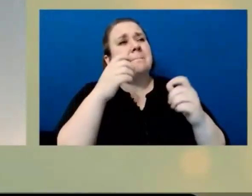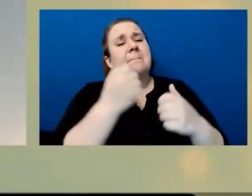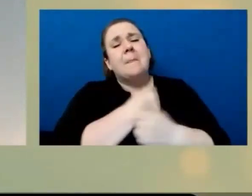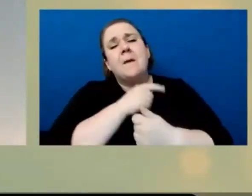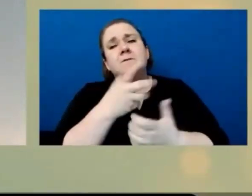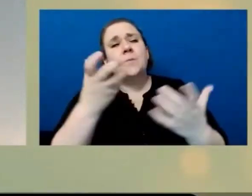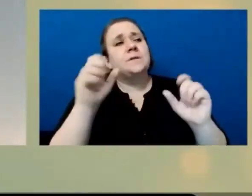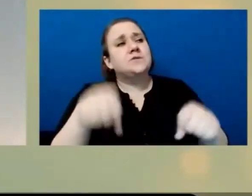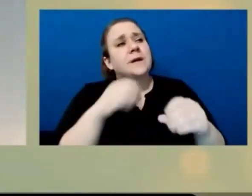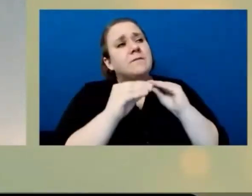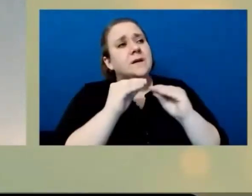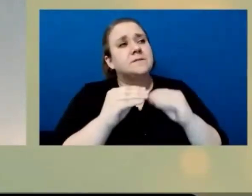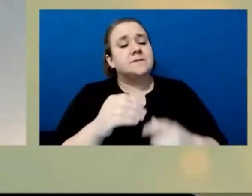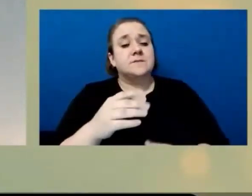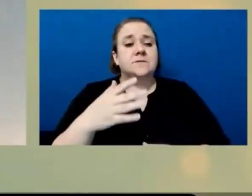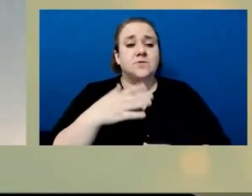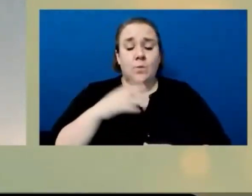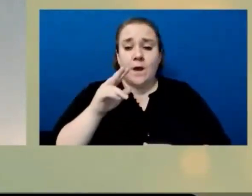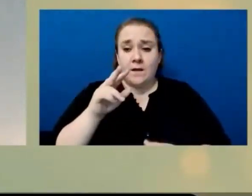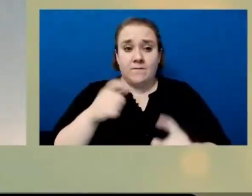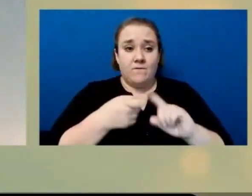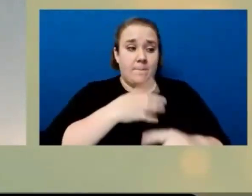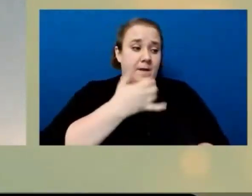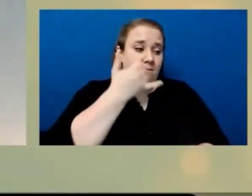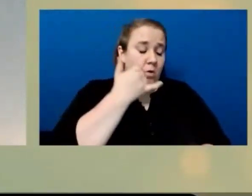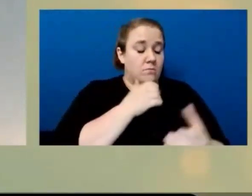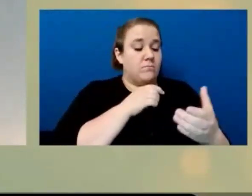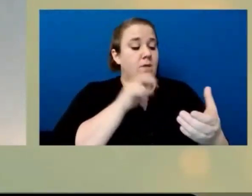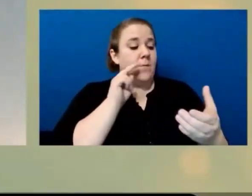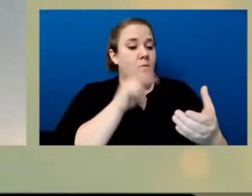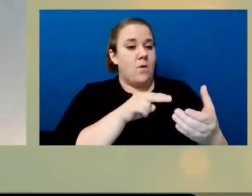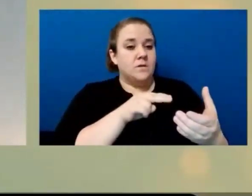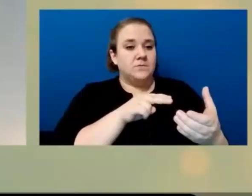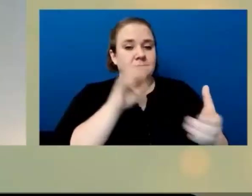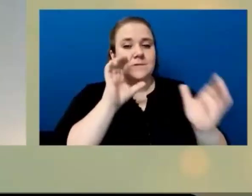vibrating with medical shock and soul trauma beside a pile of rubble in Gaza.